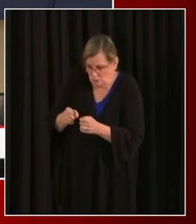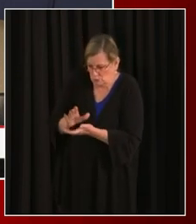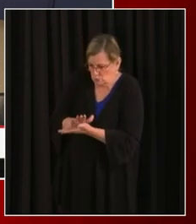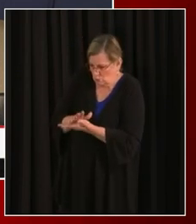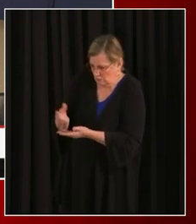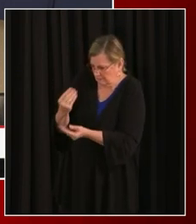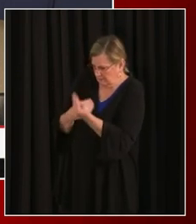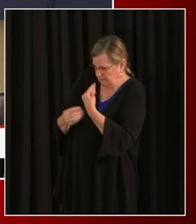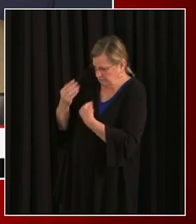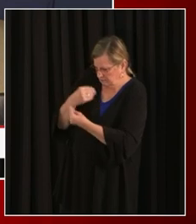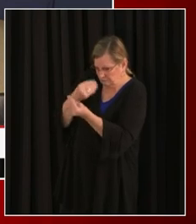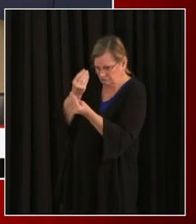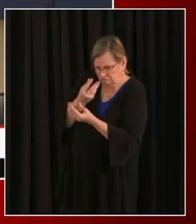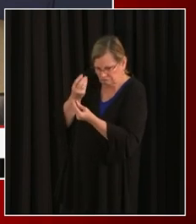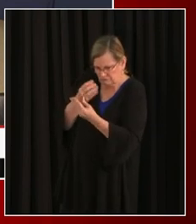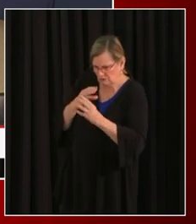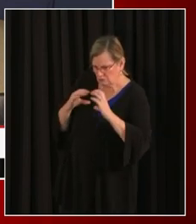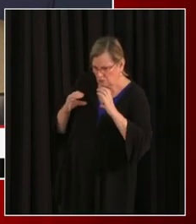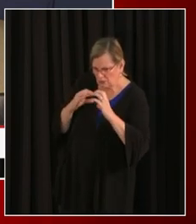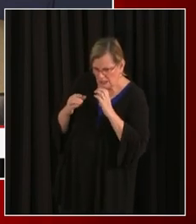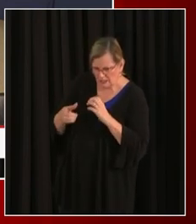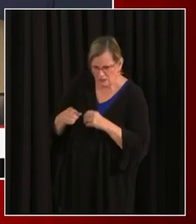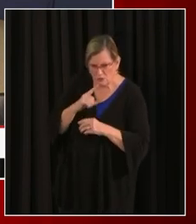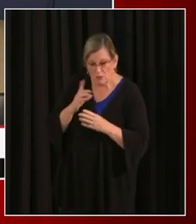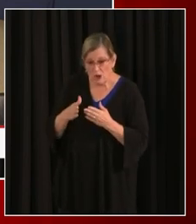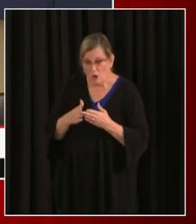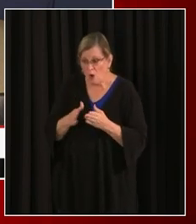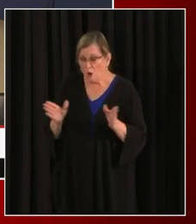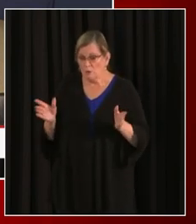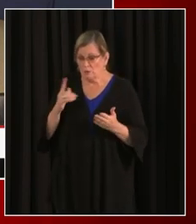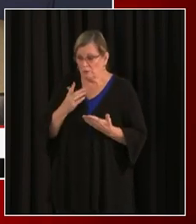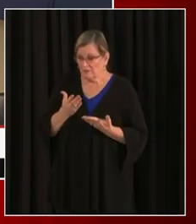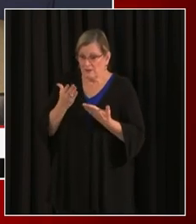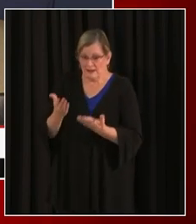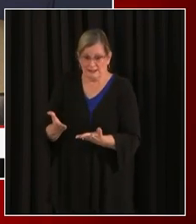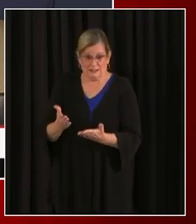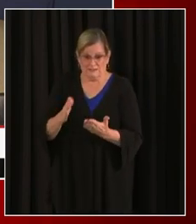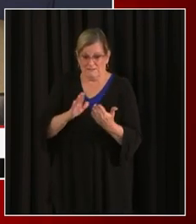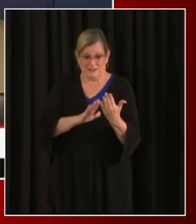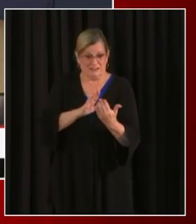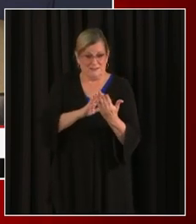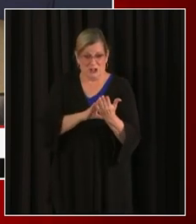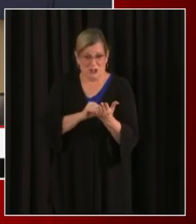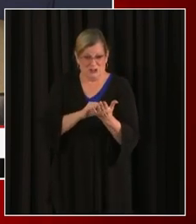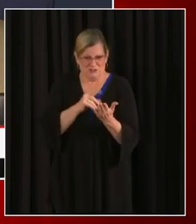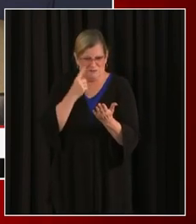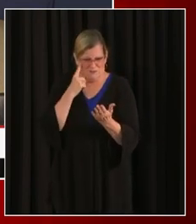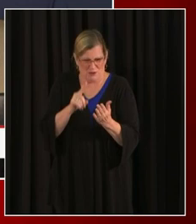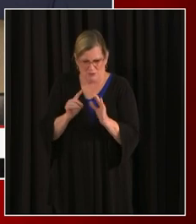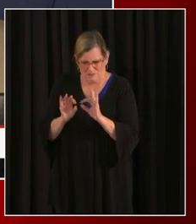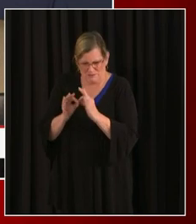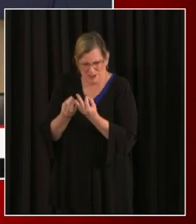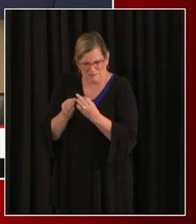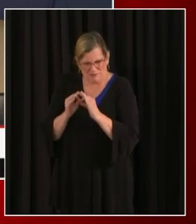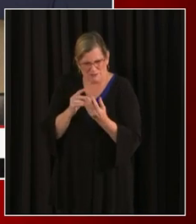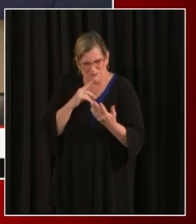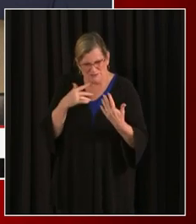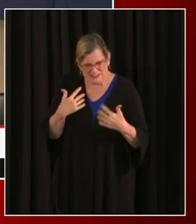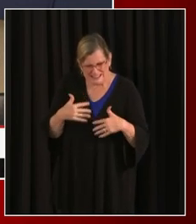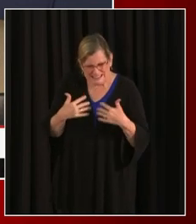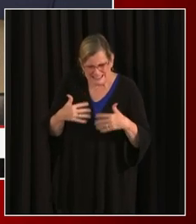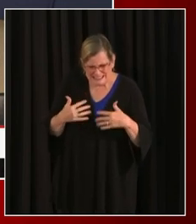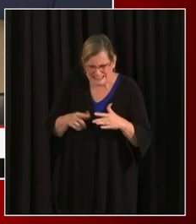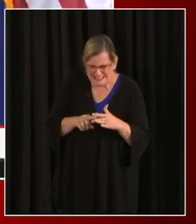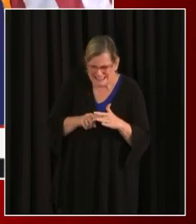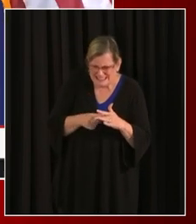interacted with who have actually been open and providing in-person learning experiences for families. This was a very initial, and